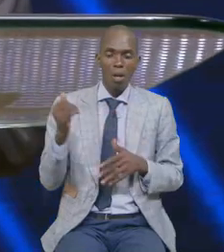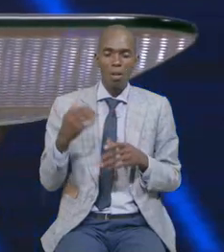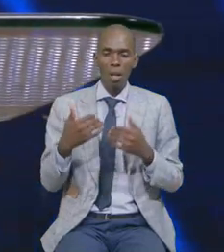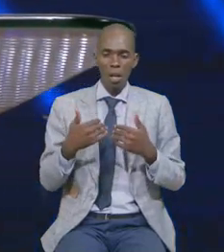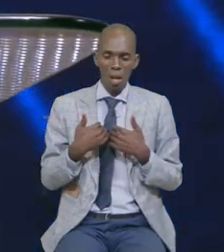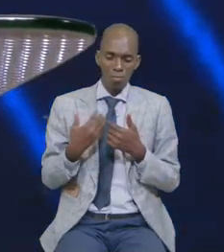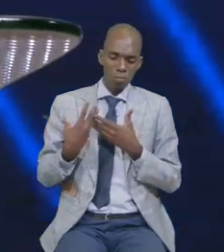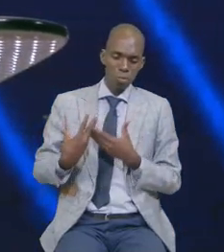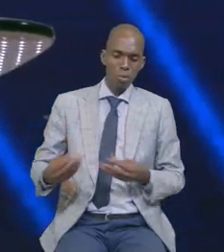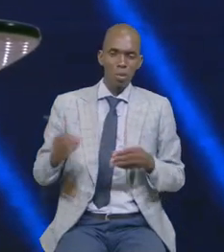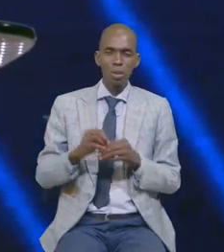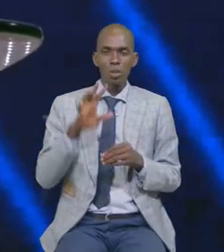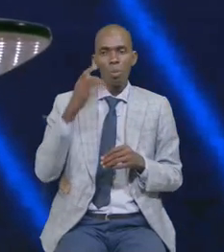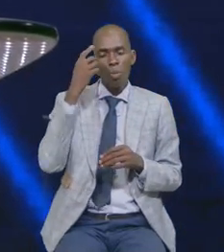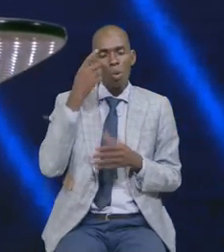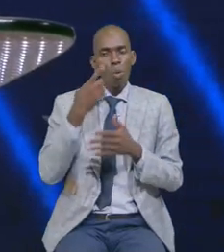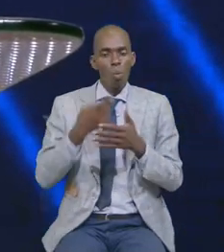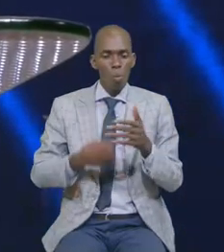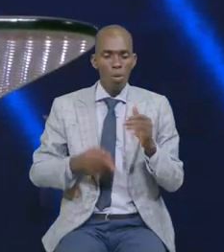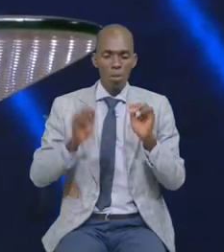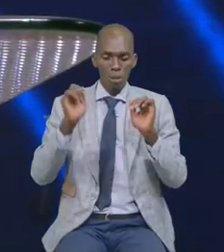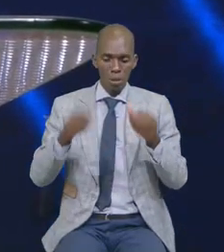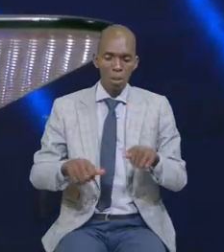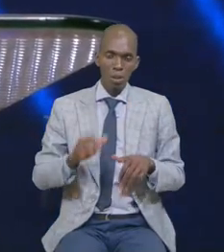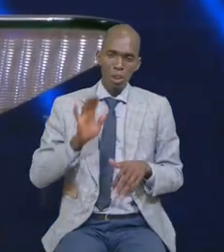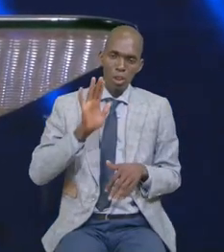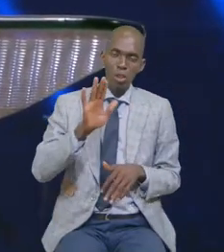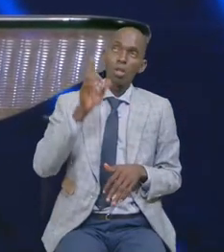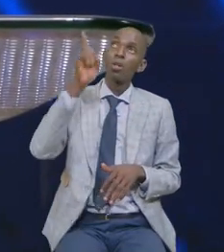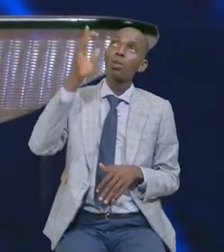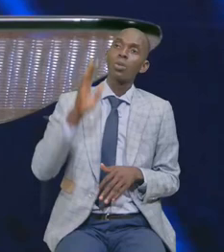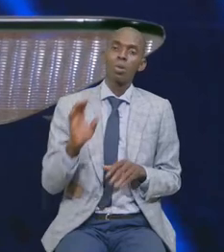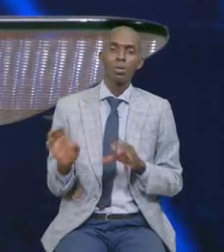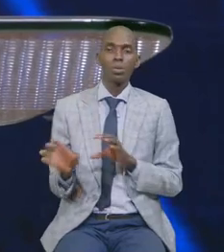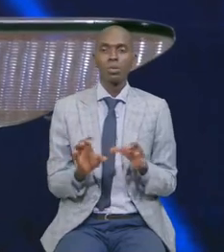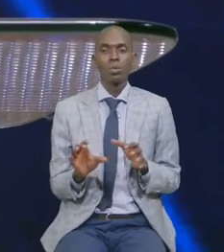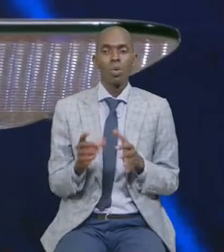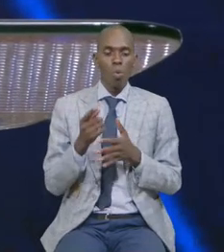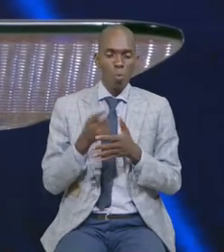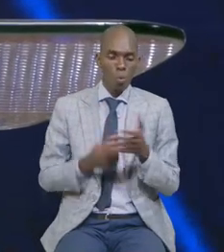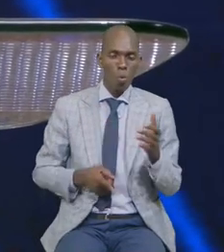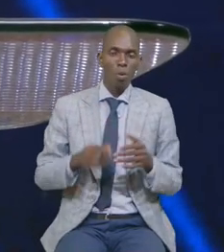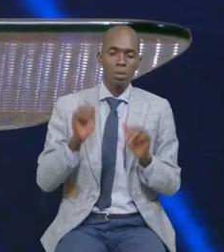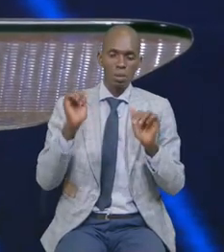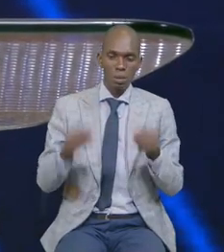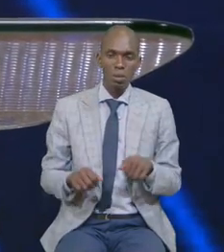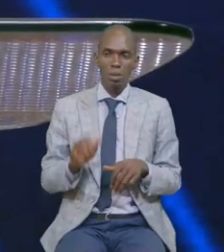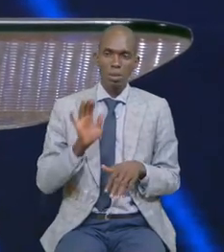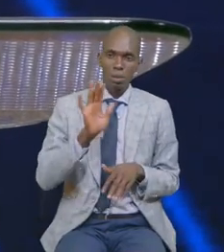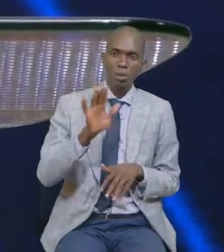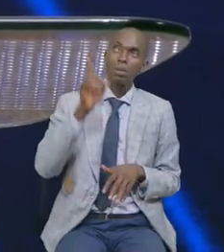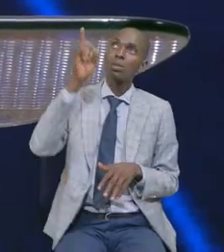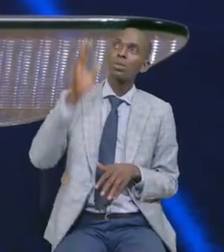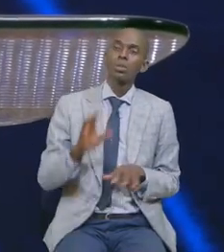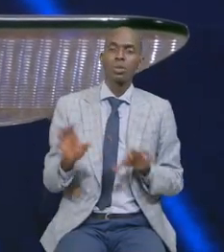what can your God do what kind your gods do because